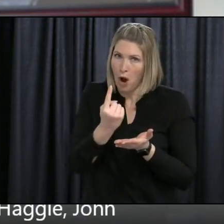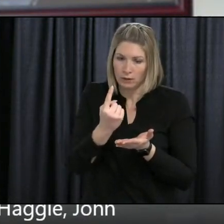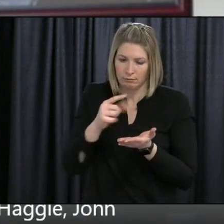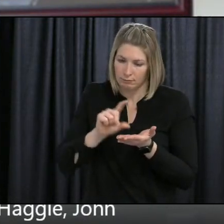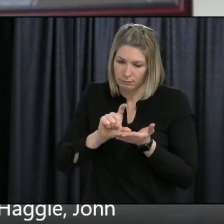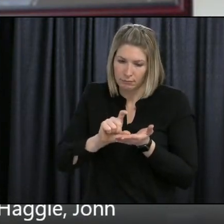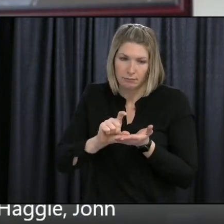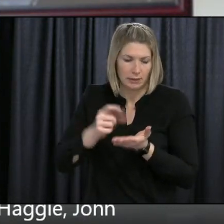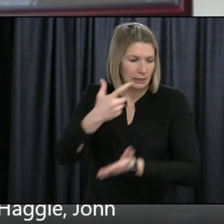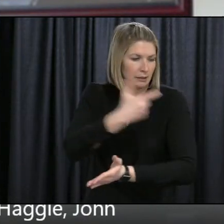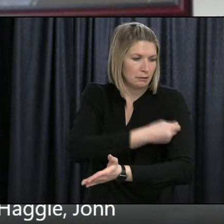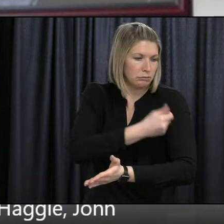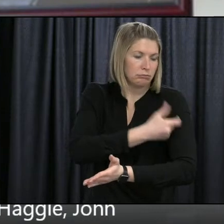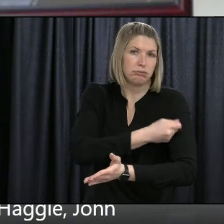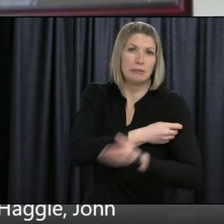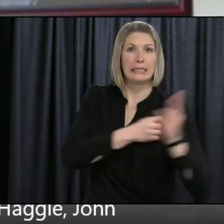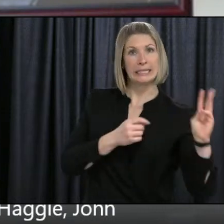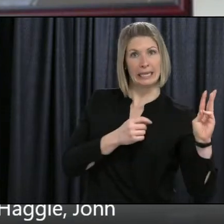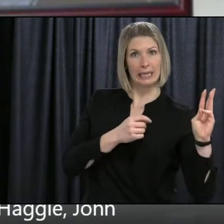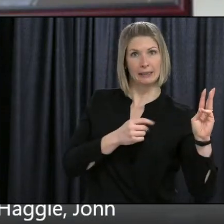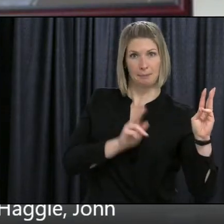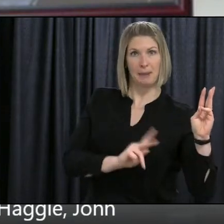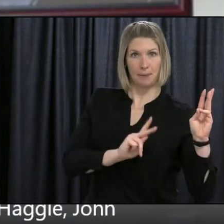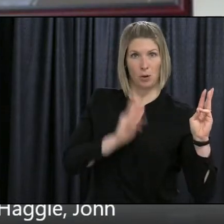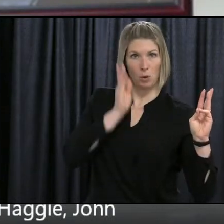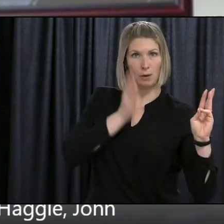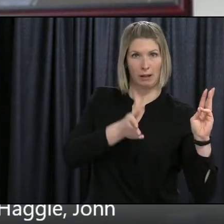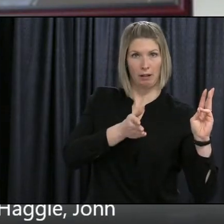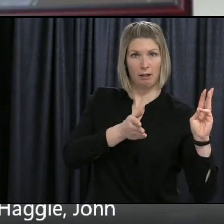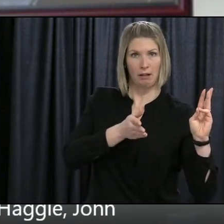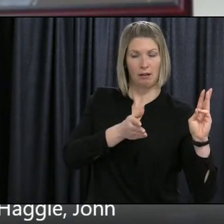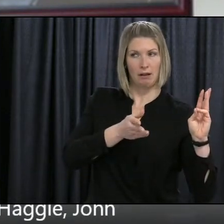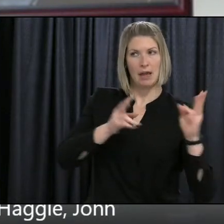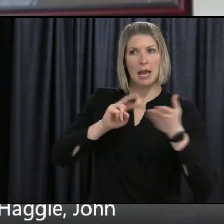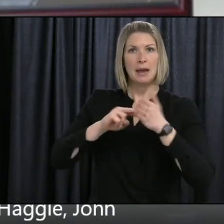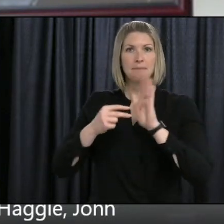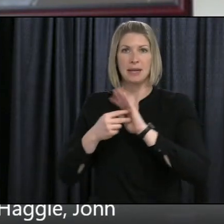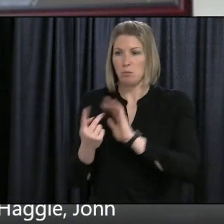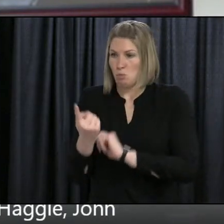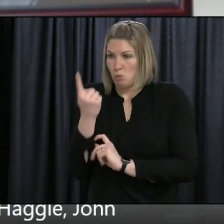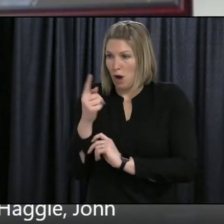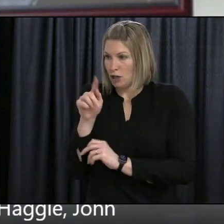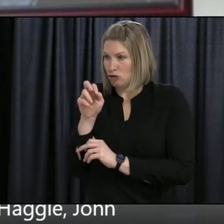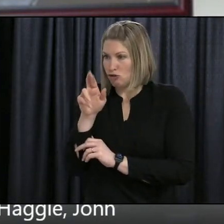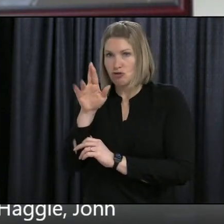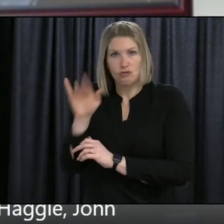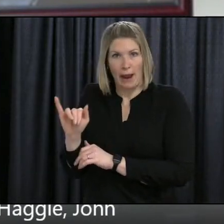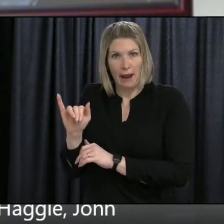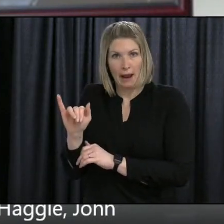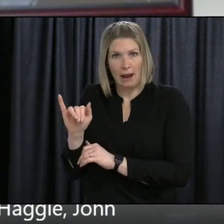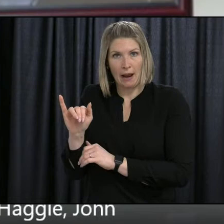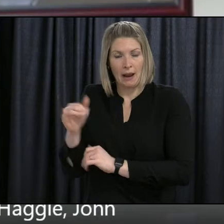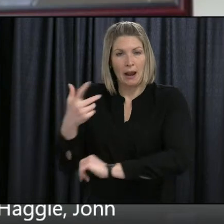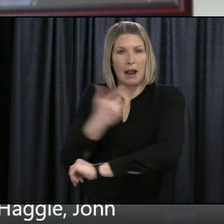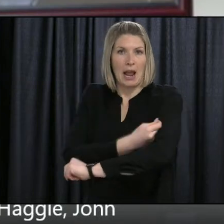that would theoretically bump the total up per tray to just over 1,000.